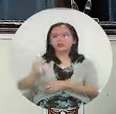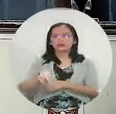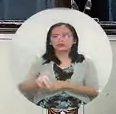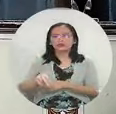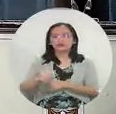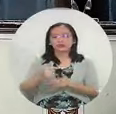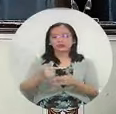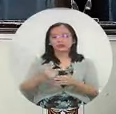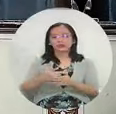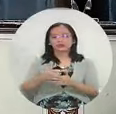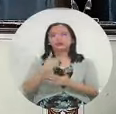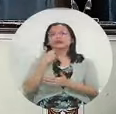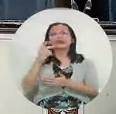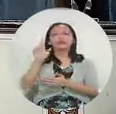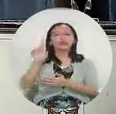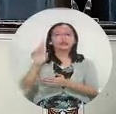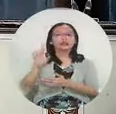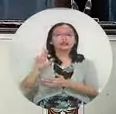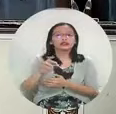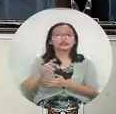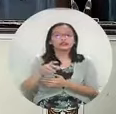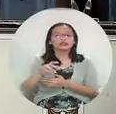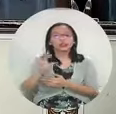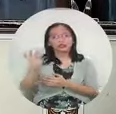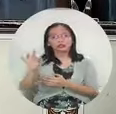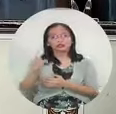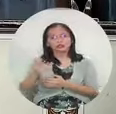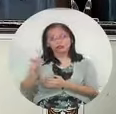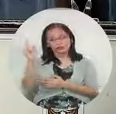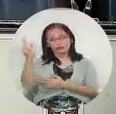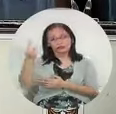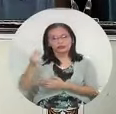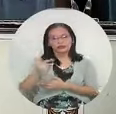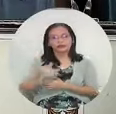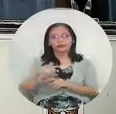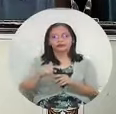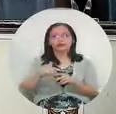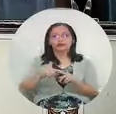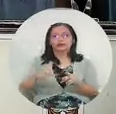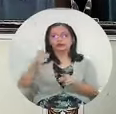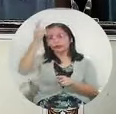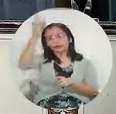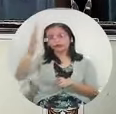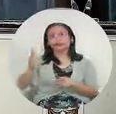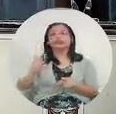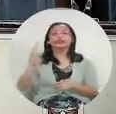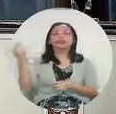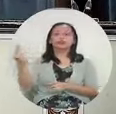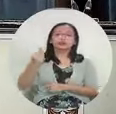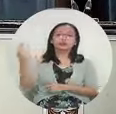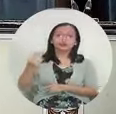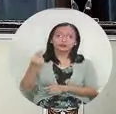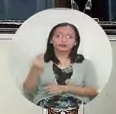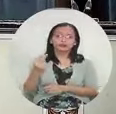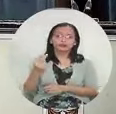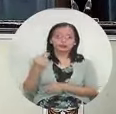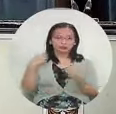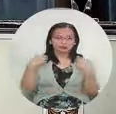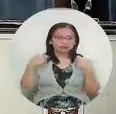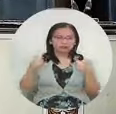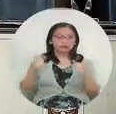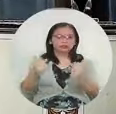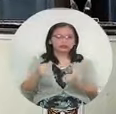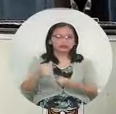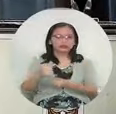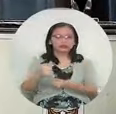that Dr. Bennington had in Akron Baptist Temple, Akron is the rubber capital of the world. Any success that he had